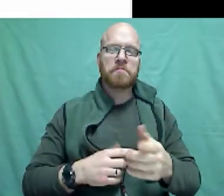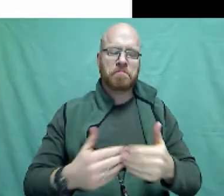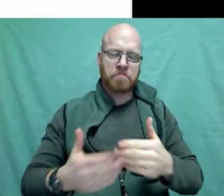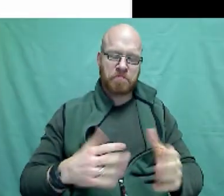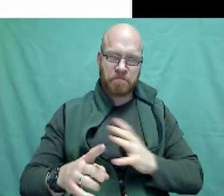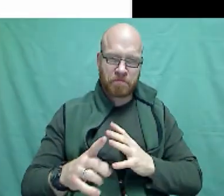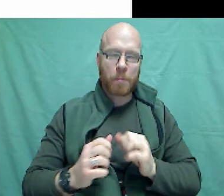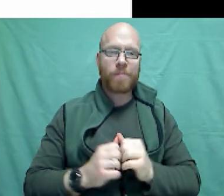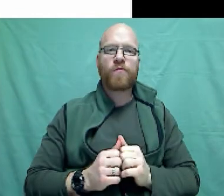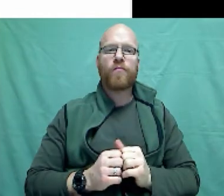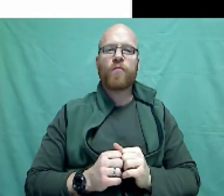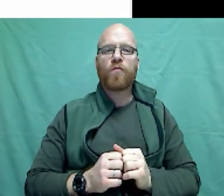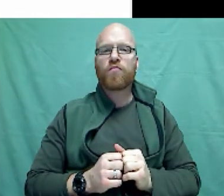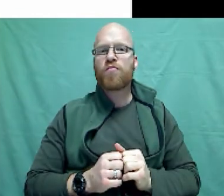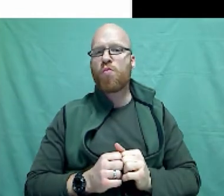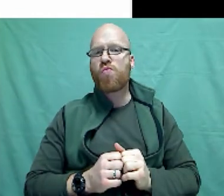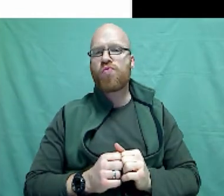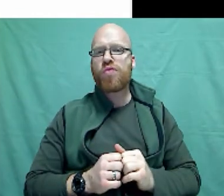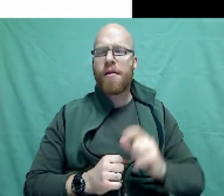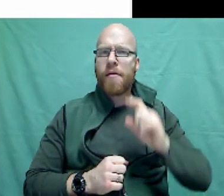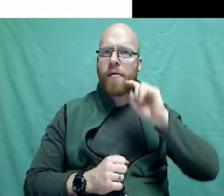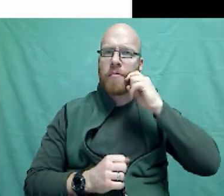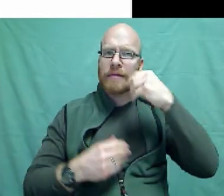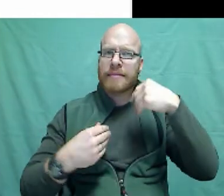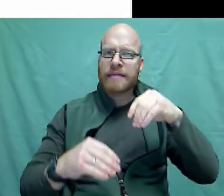store. Anyways, back to the problem.